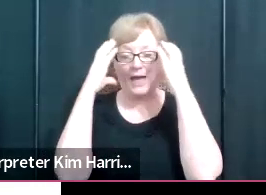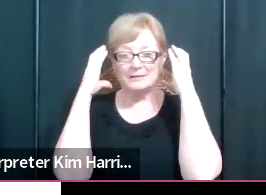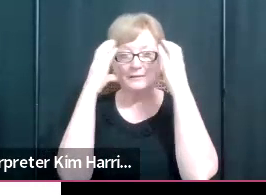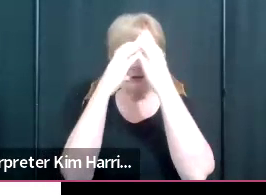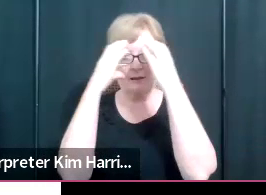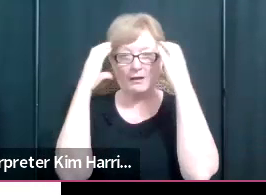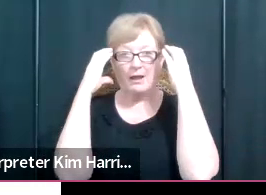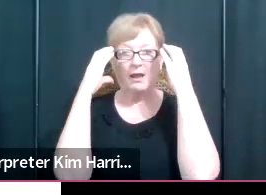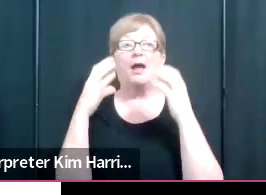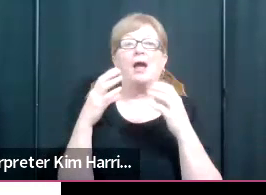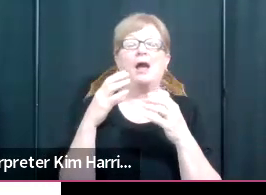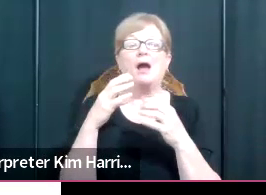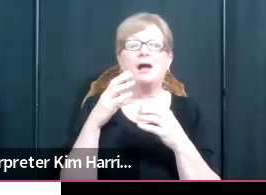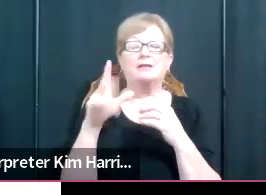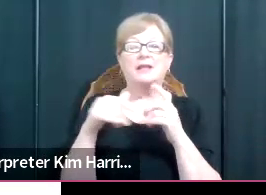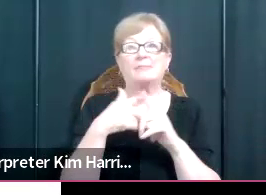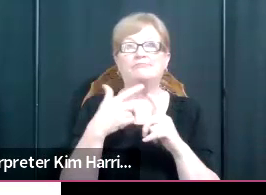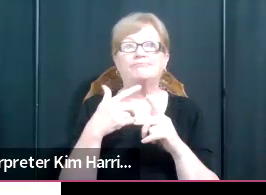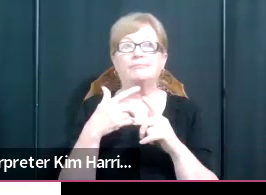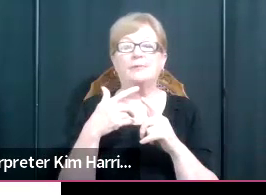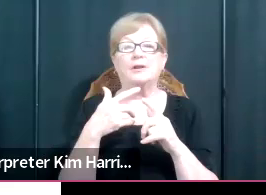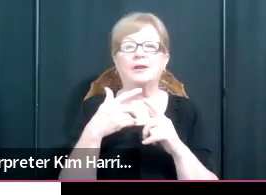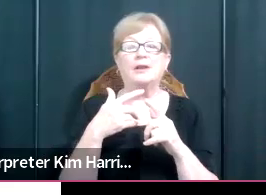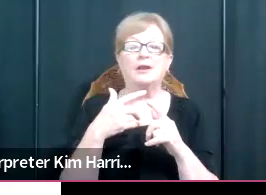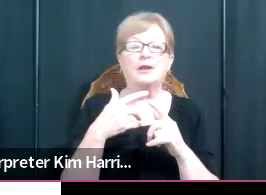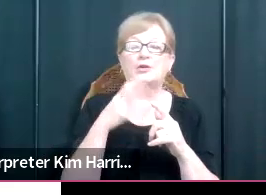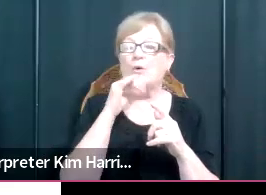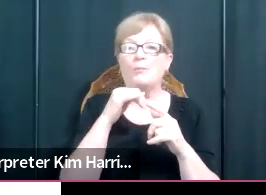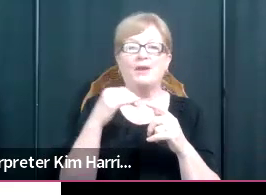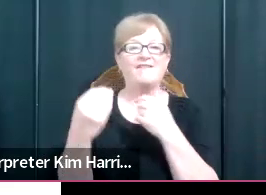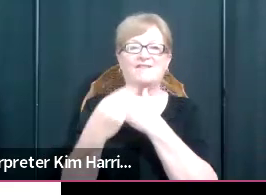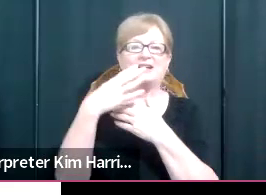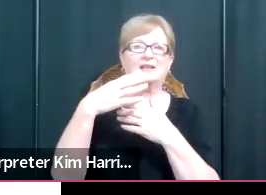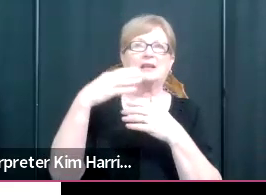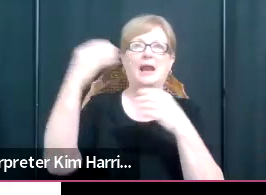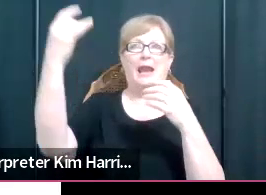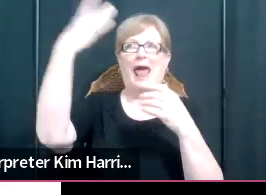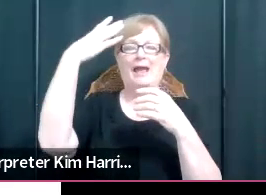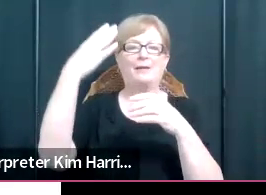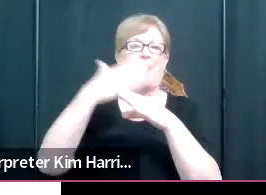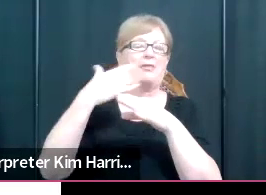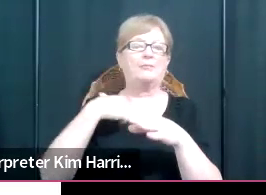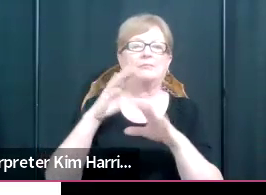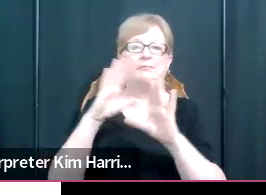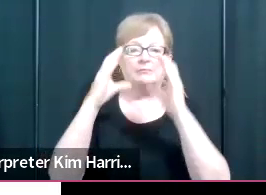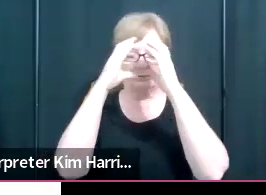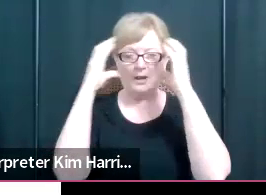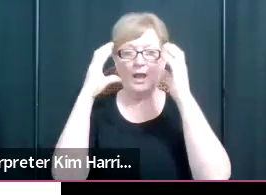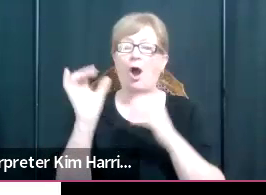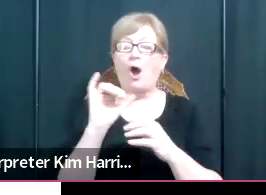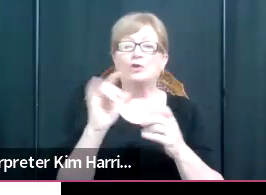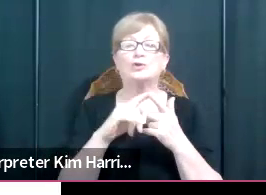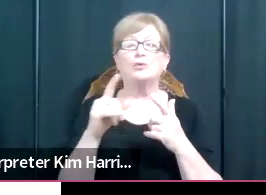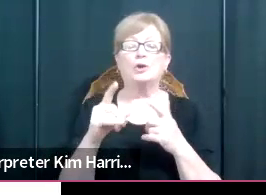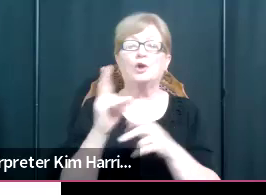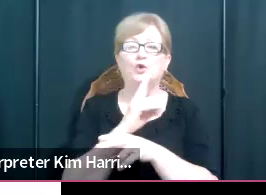eyes, so you don't get input from light or affected by light that way. You can also play white